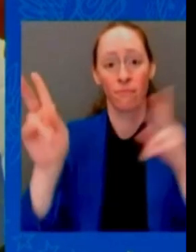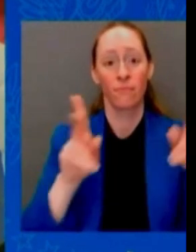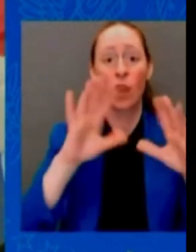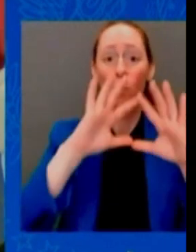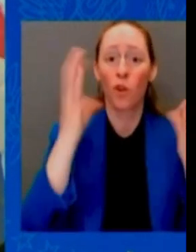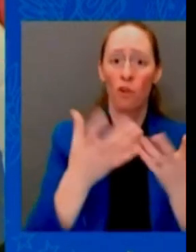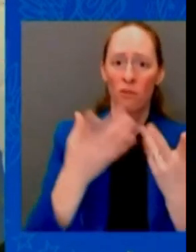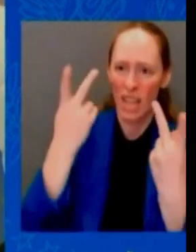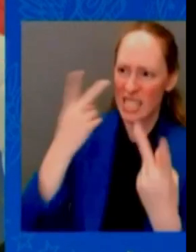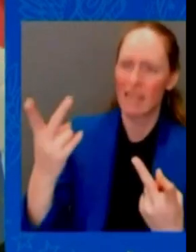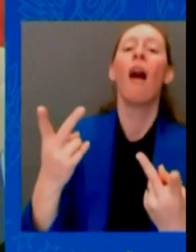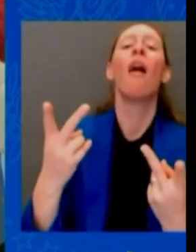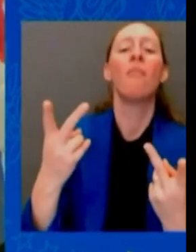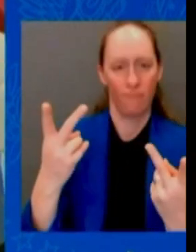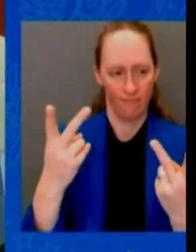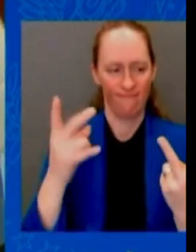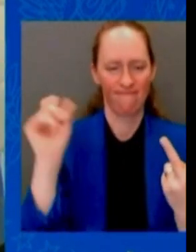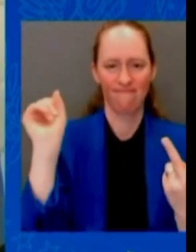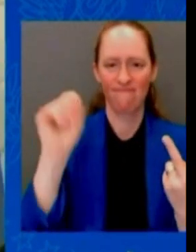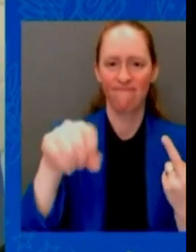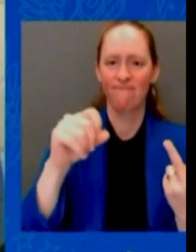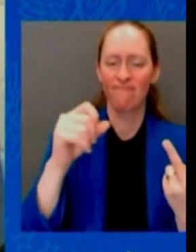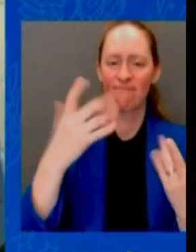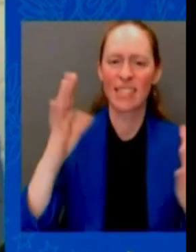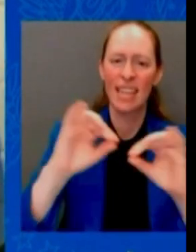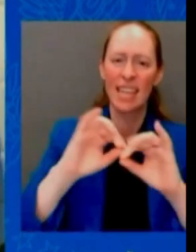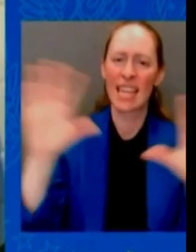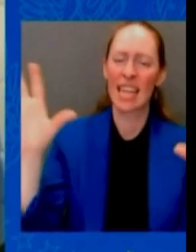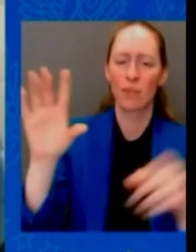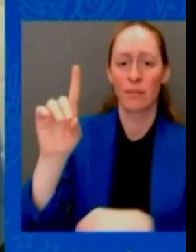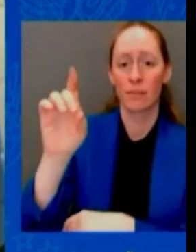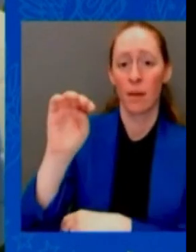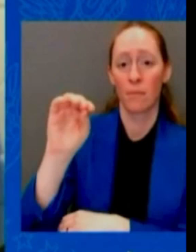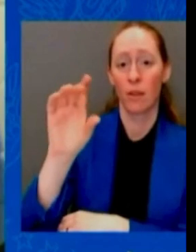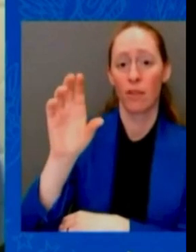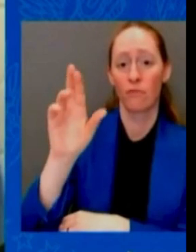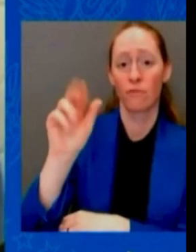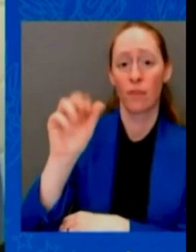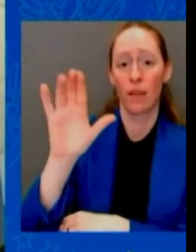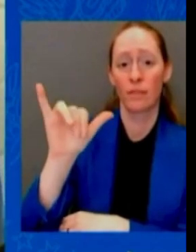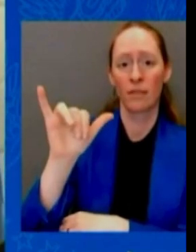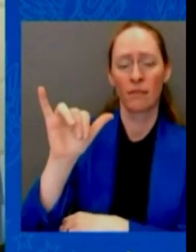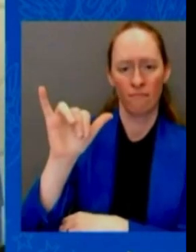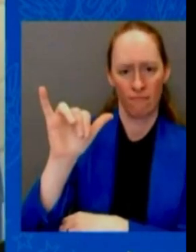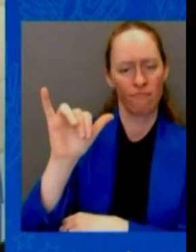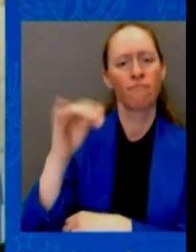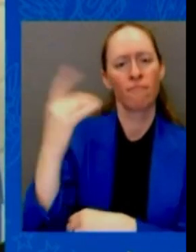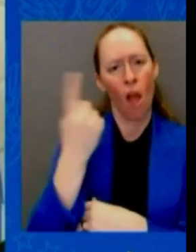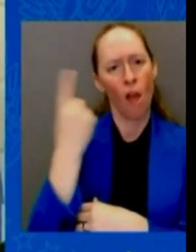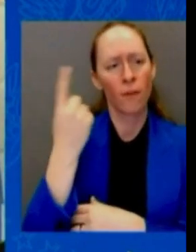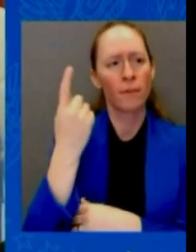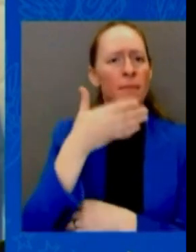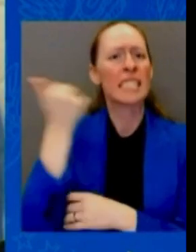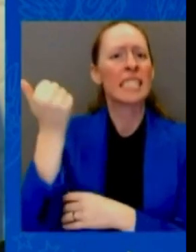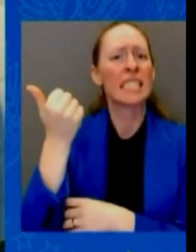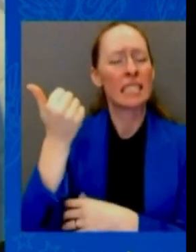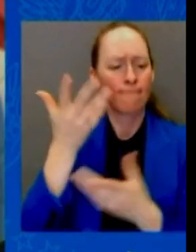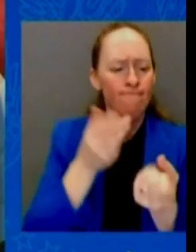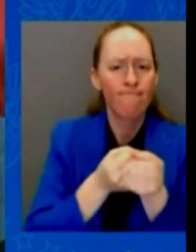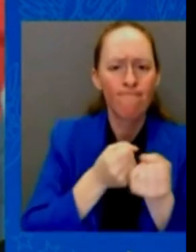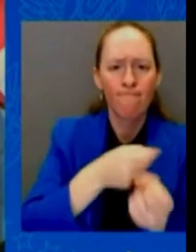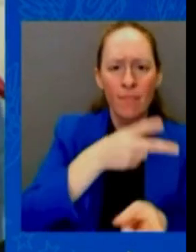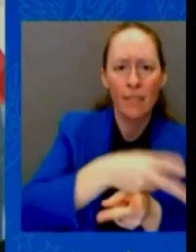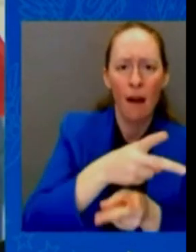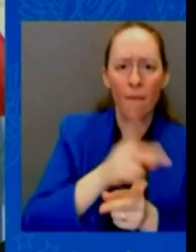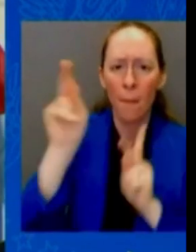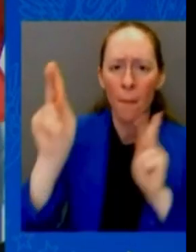joint leadership to make sure partners everywhere, and parents everywhere can feed